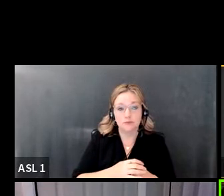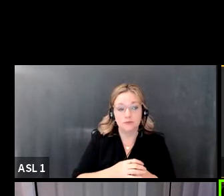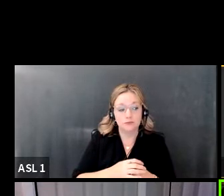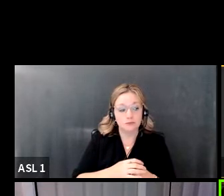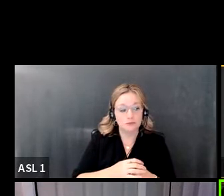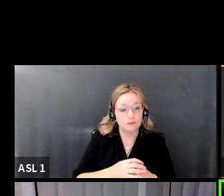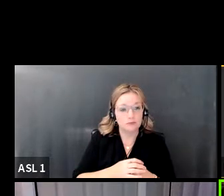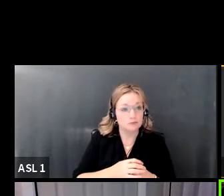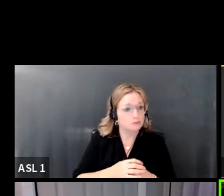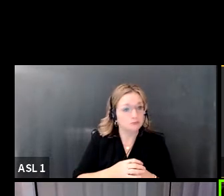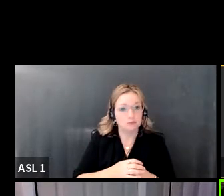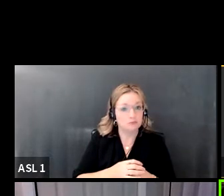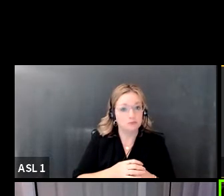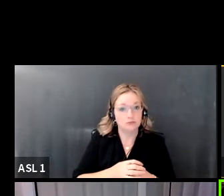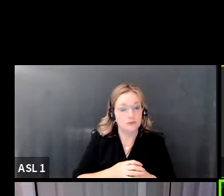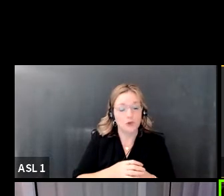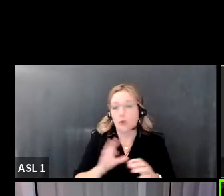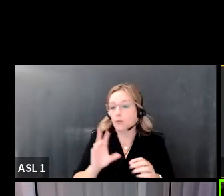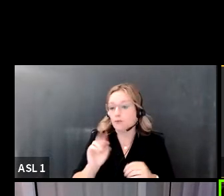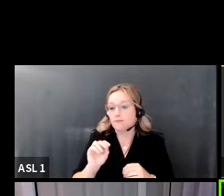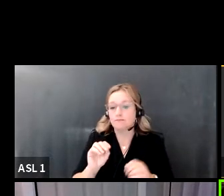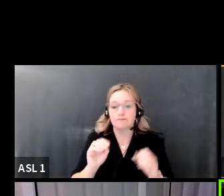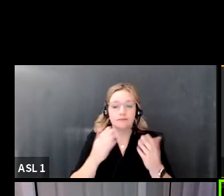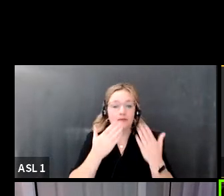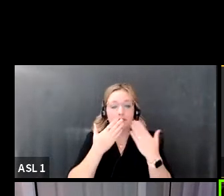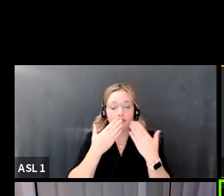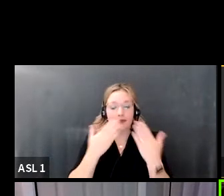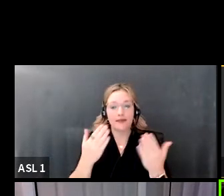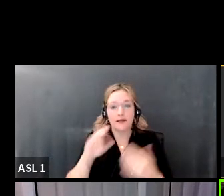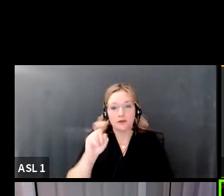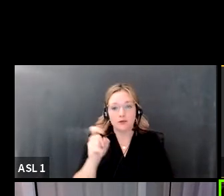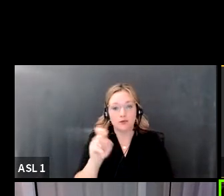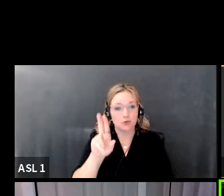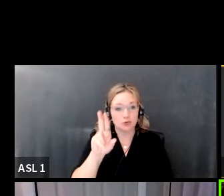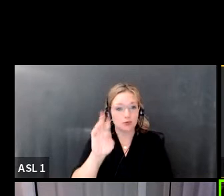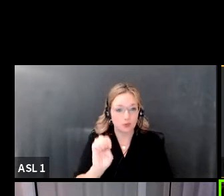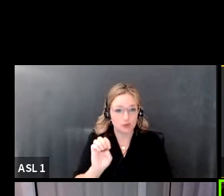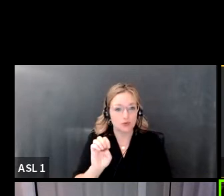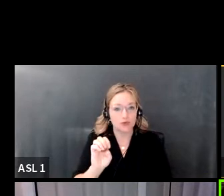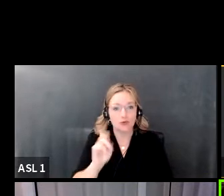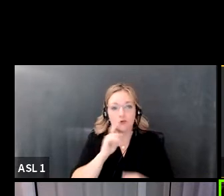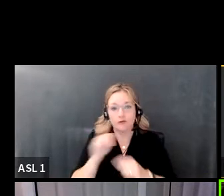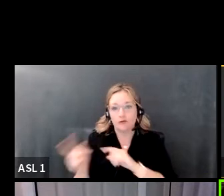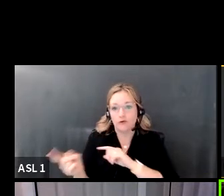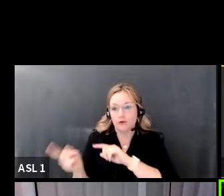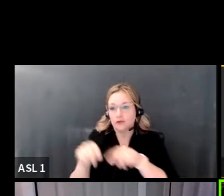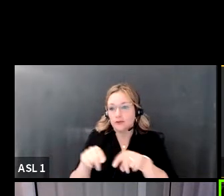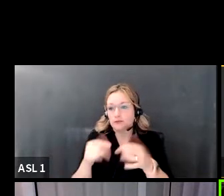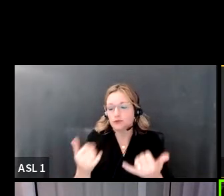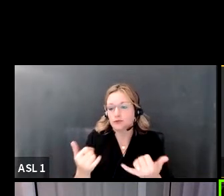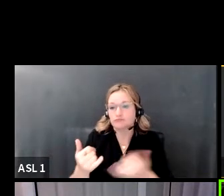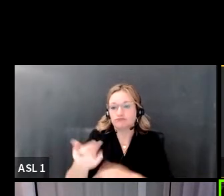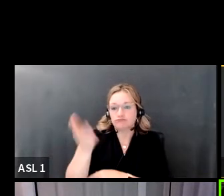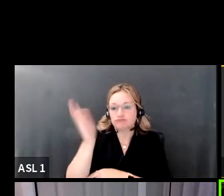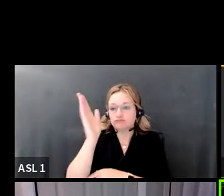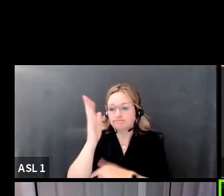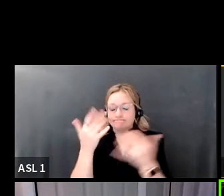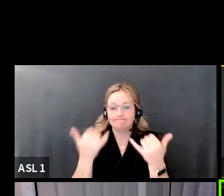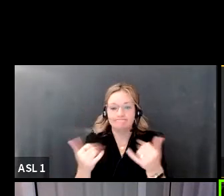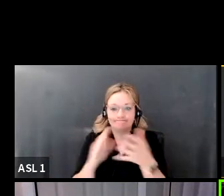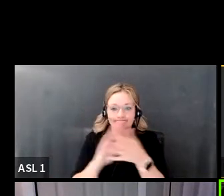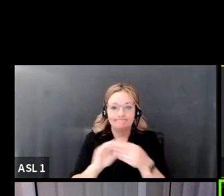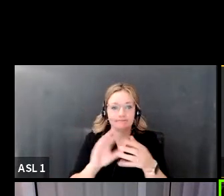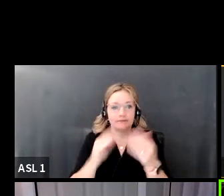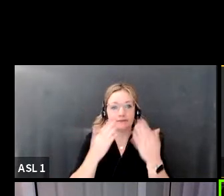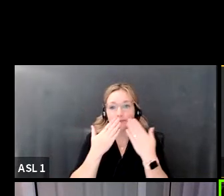i don't see it so i wanted to thank you once again sue for taking the time and and presenting before us today